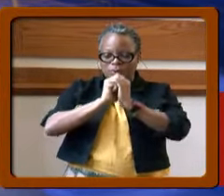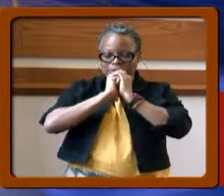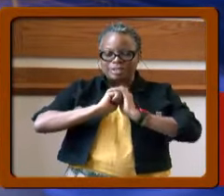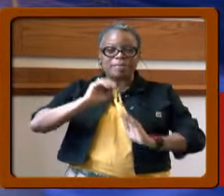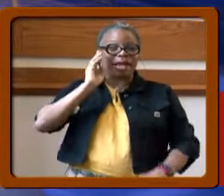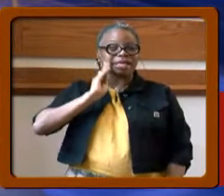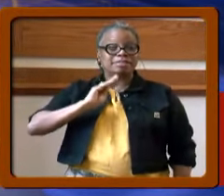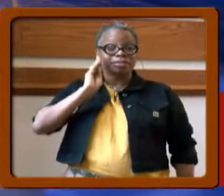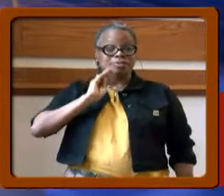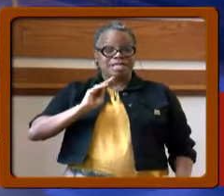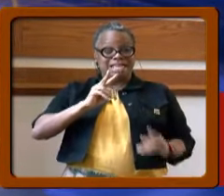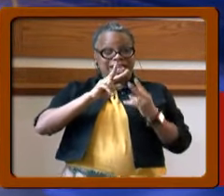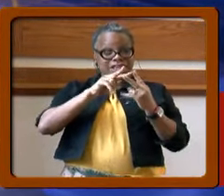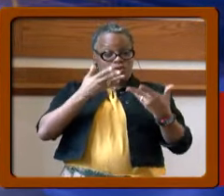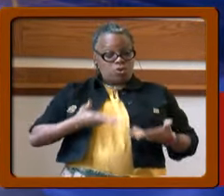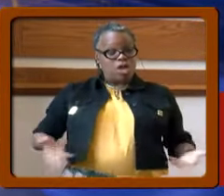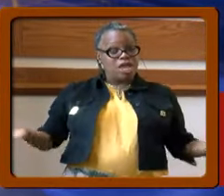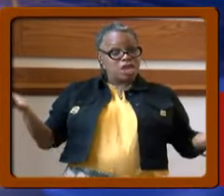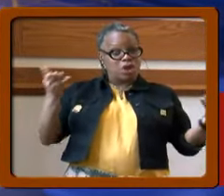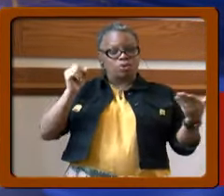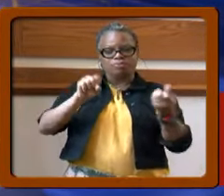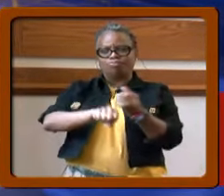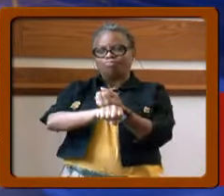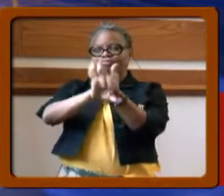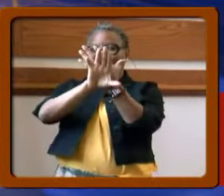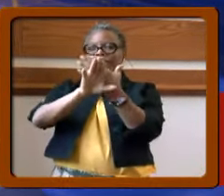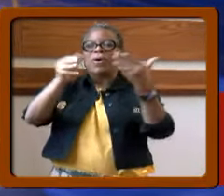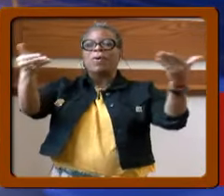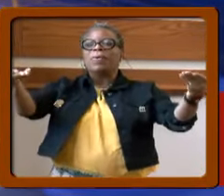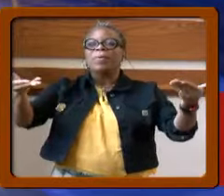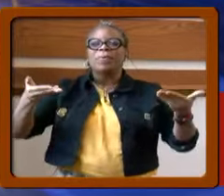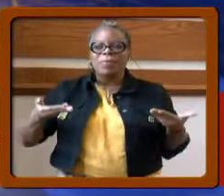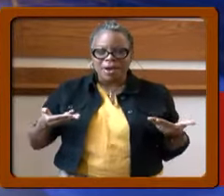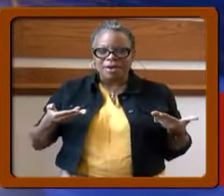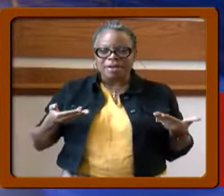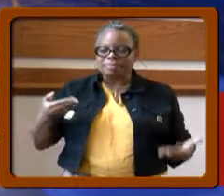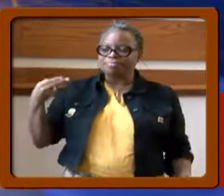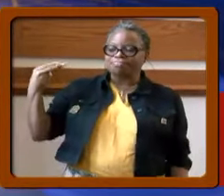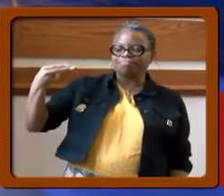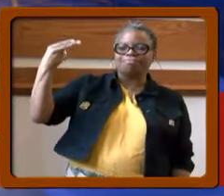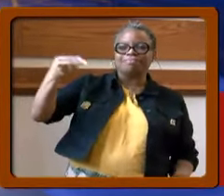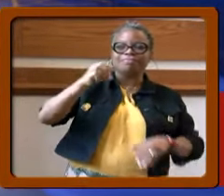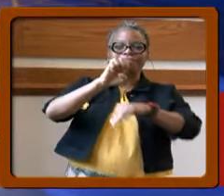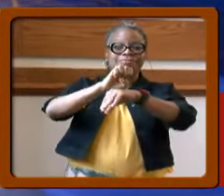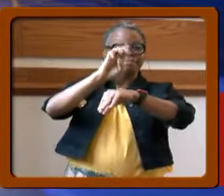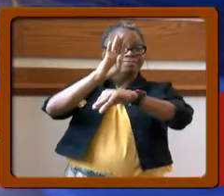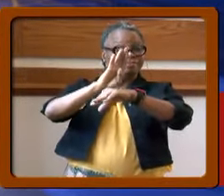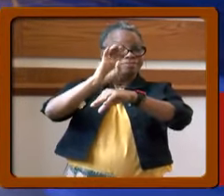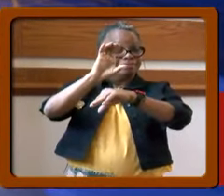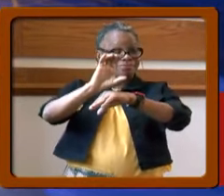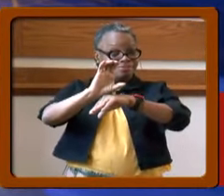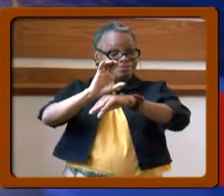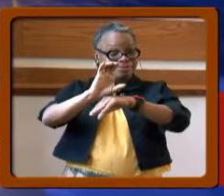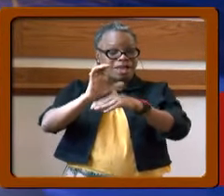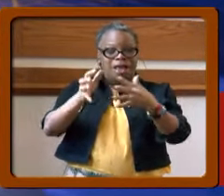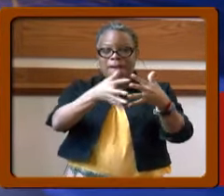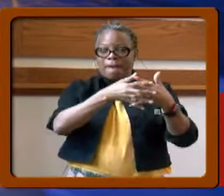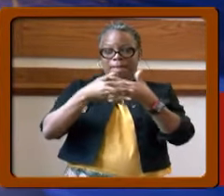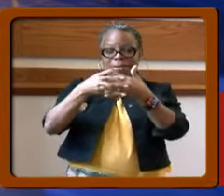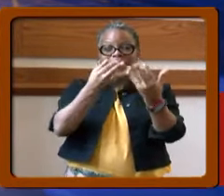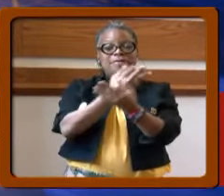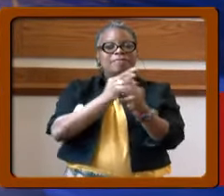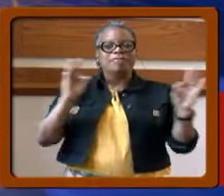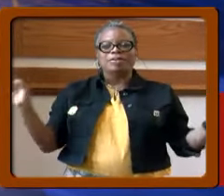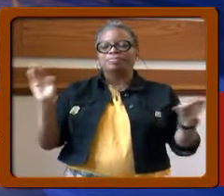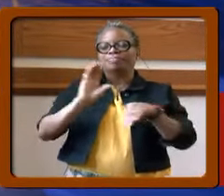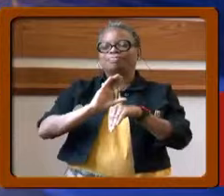experience, either in person or virtually. We welcome you to the historic Ebenezer Baptist Church, America's Freedom Church,